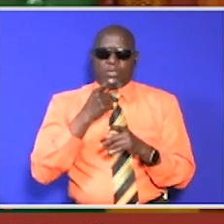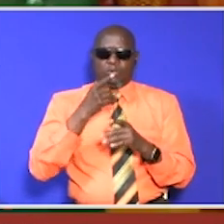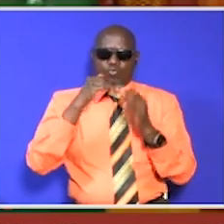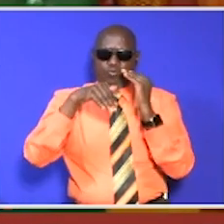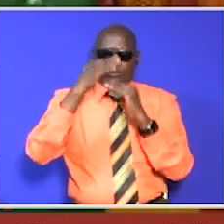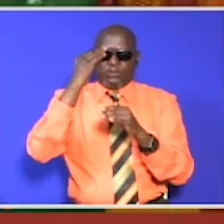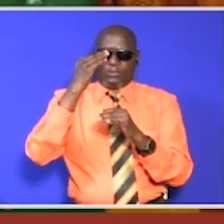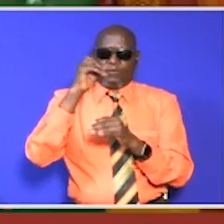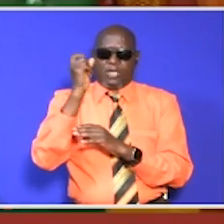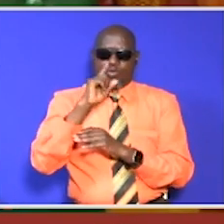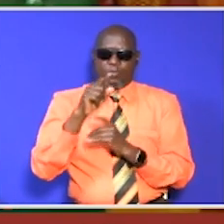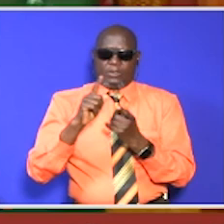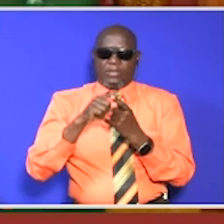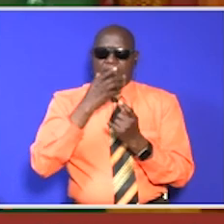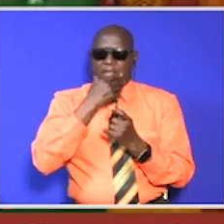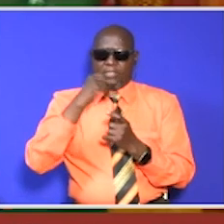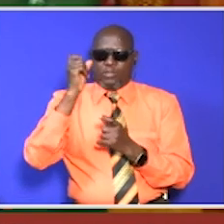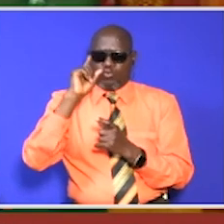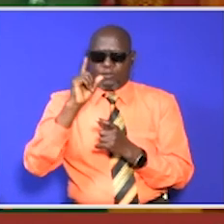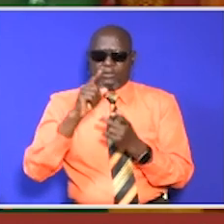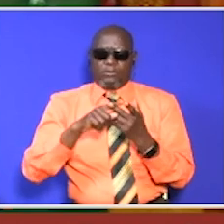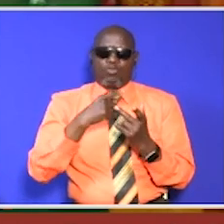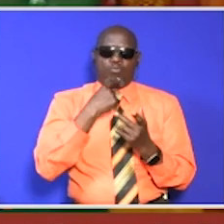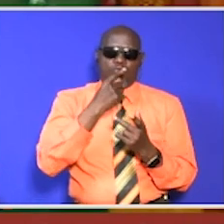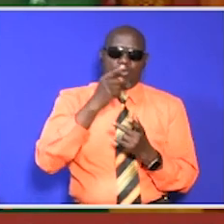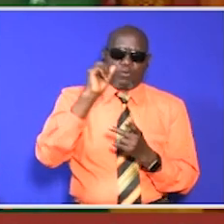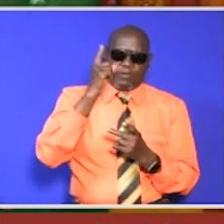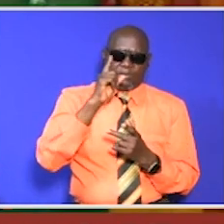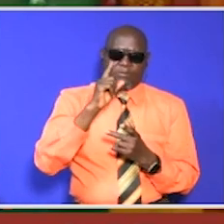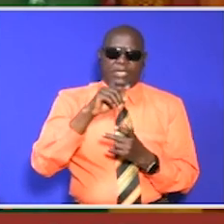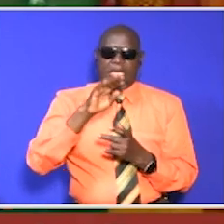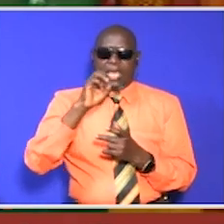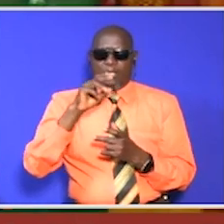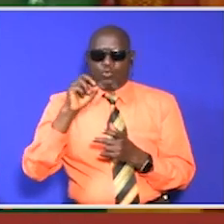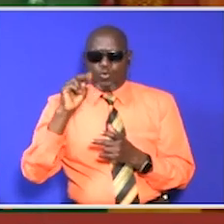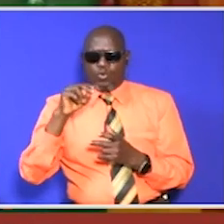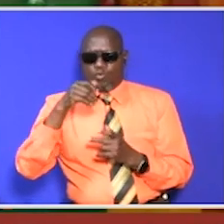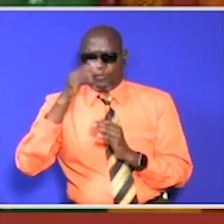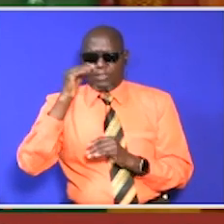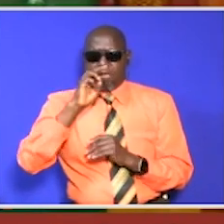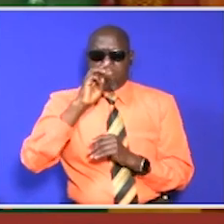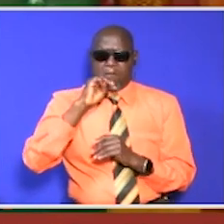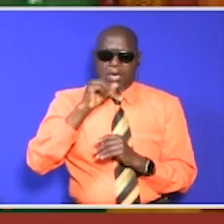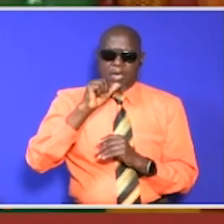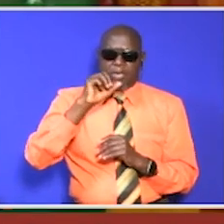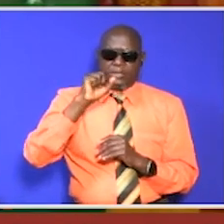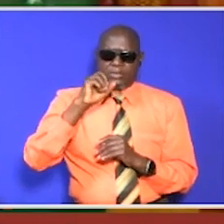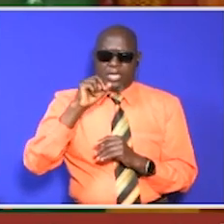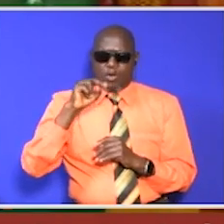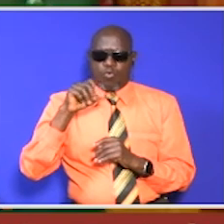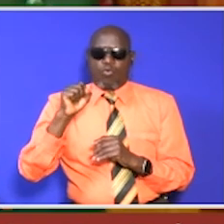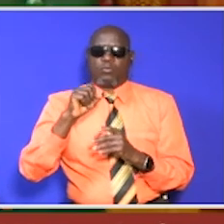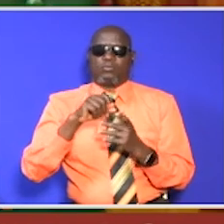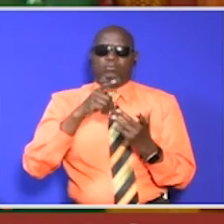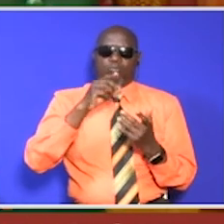Nairobi, Kenyatta University, Moi University, Egerton University, Maseno University, Masinde Muliro